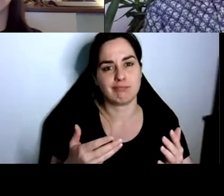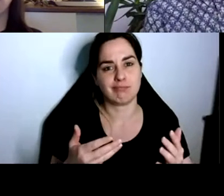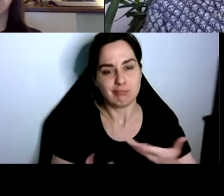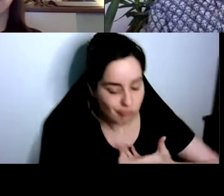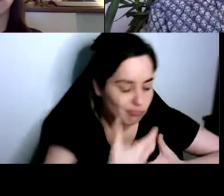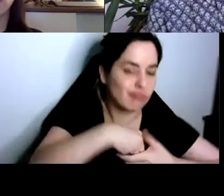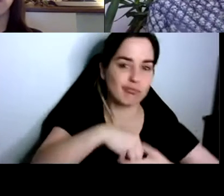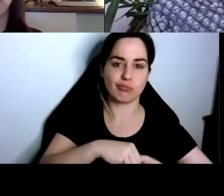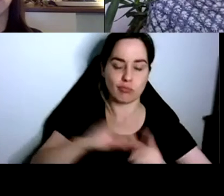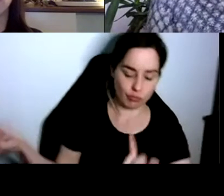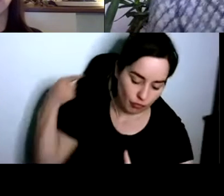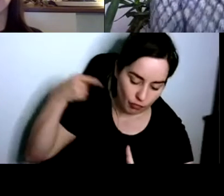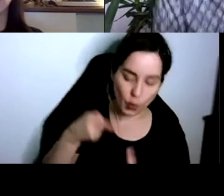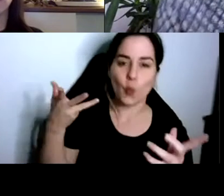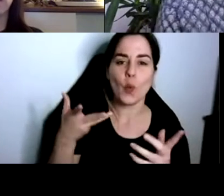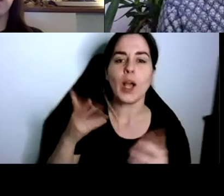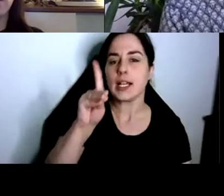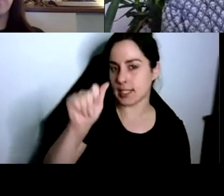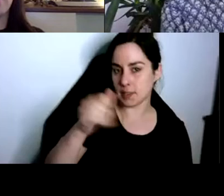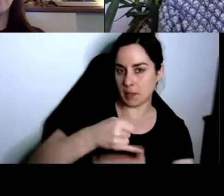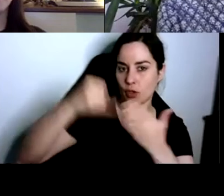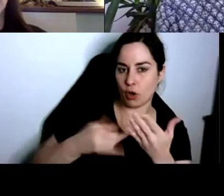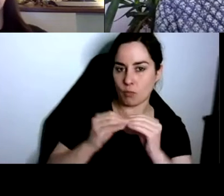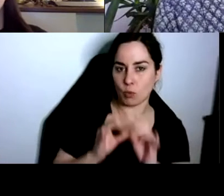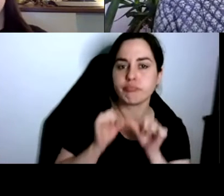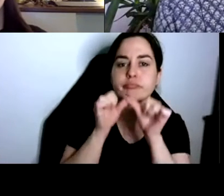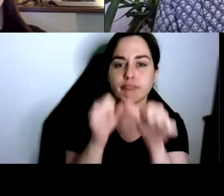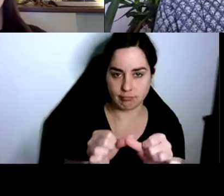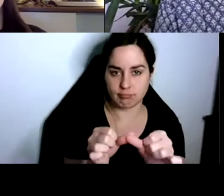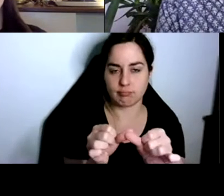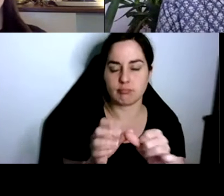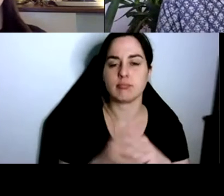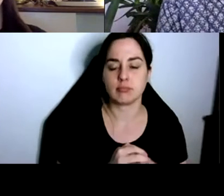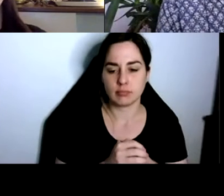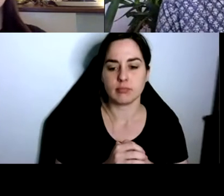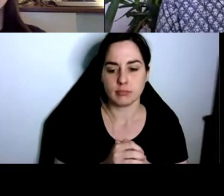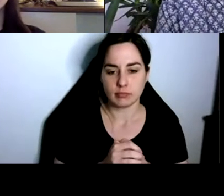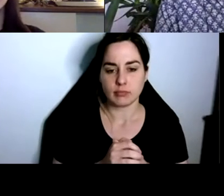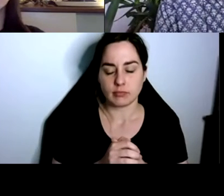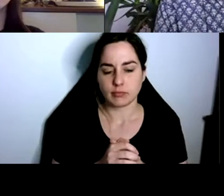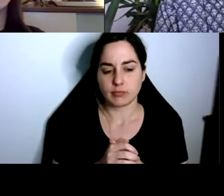to disability arts consistently. And I think one of the